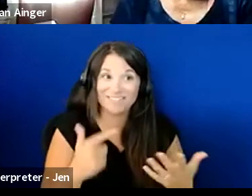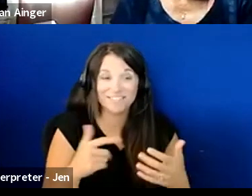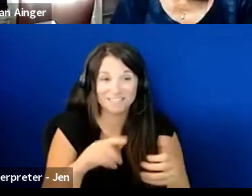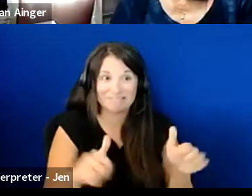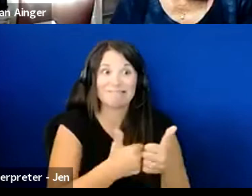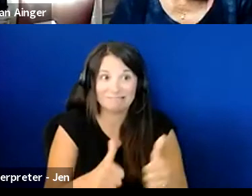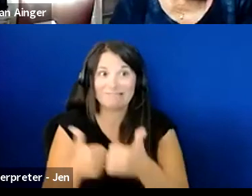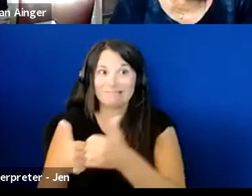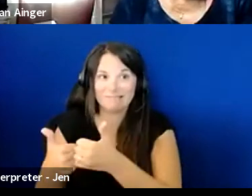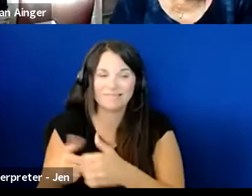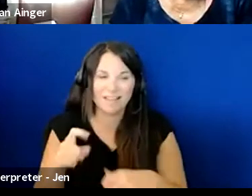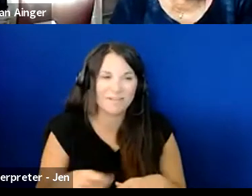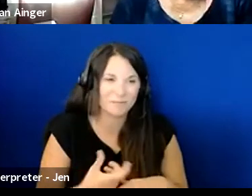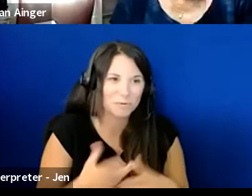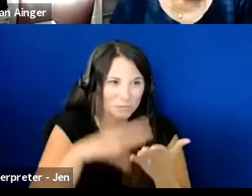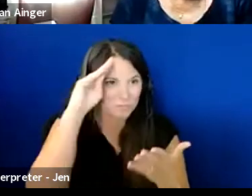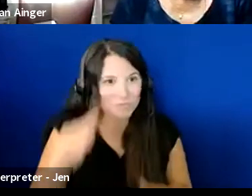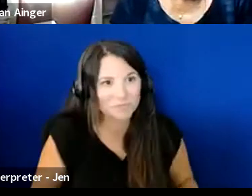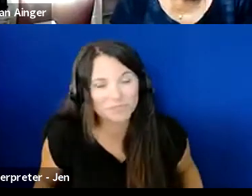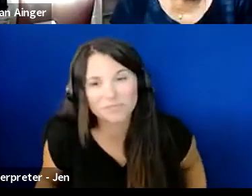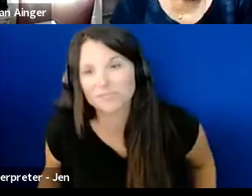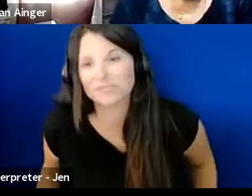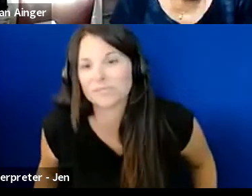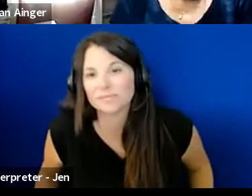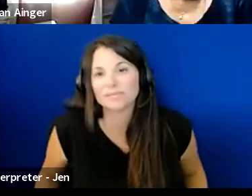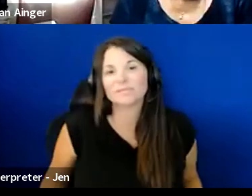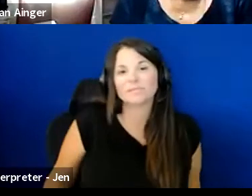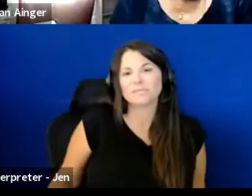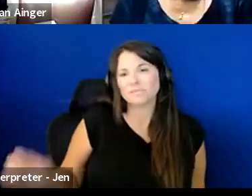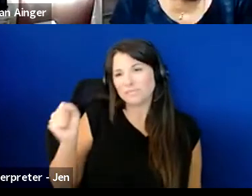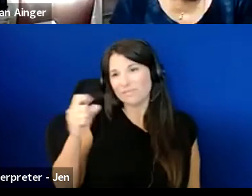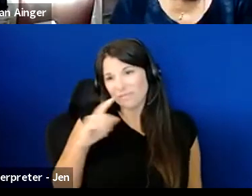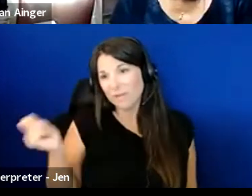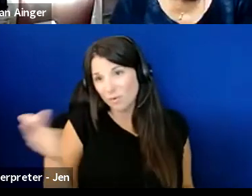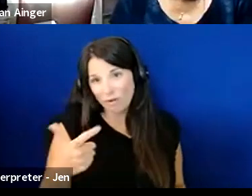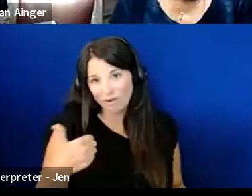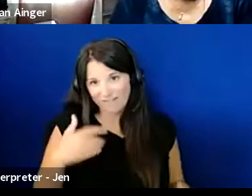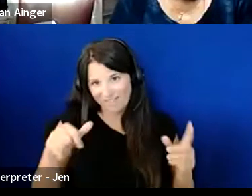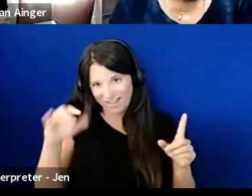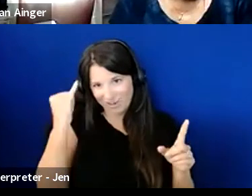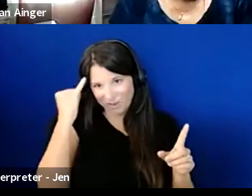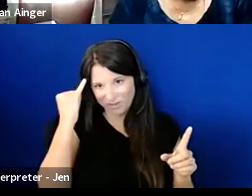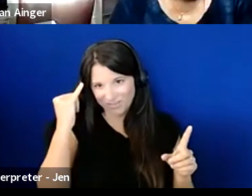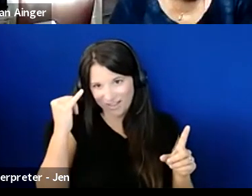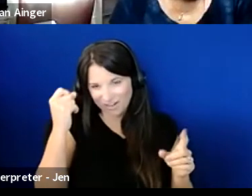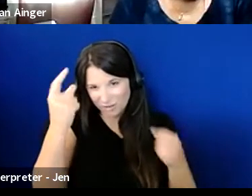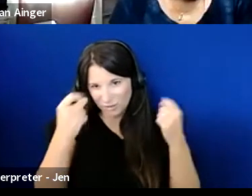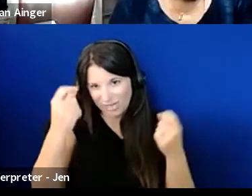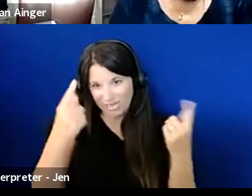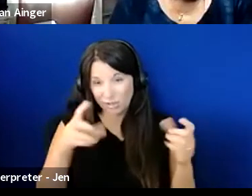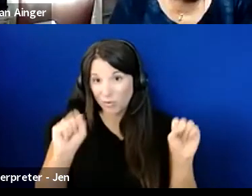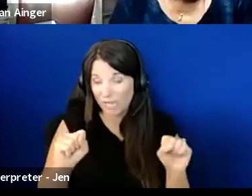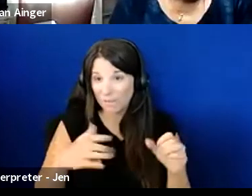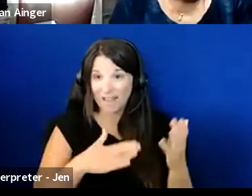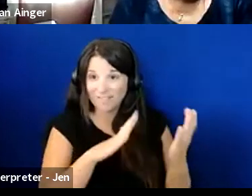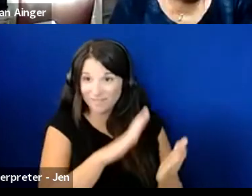had to overcome. Yeah, I think that we all had that misconception that you can get your face-to-face class and put it online and it will be the